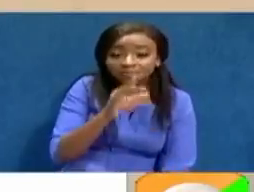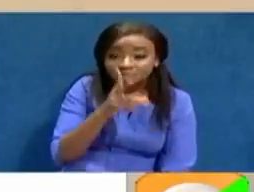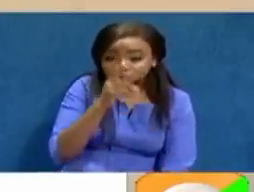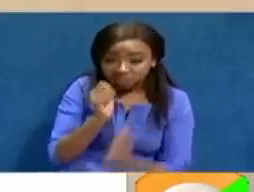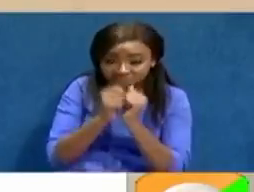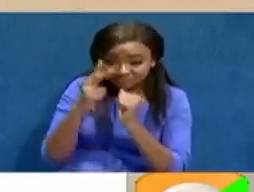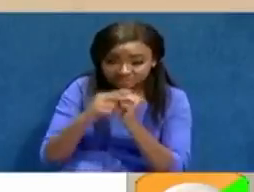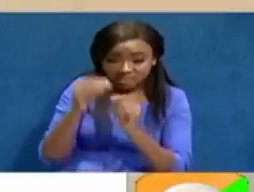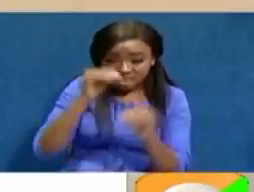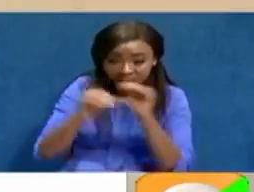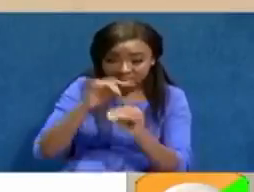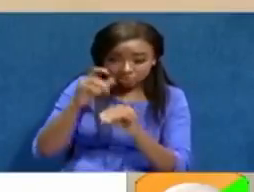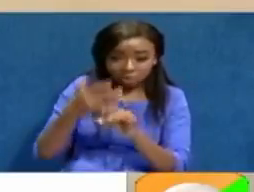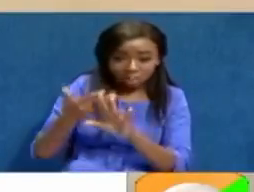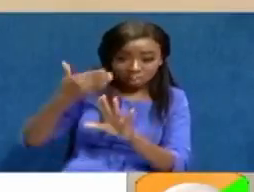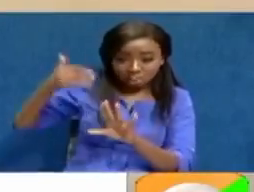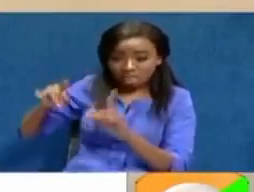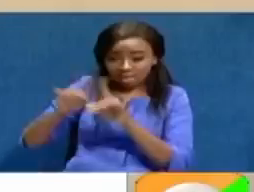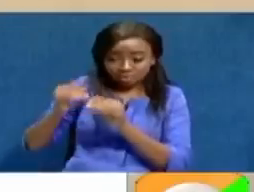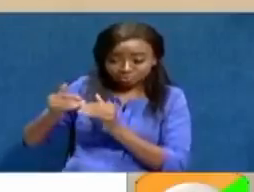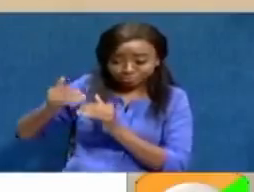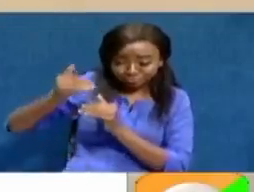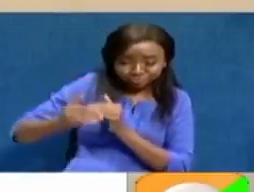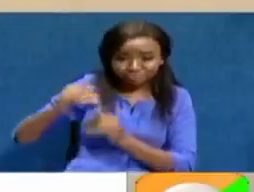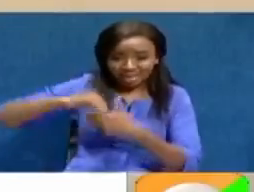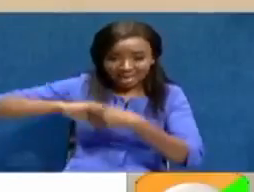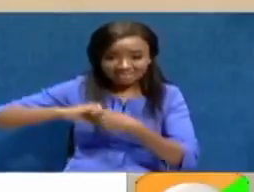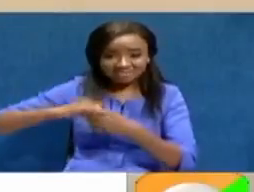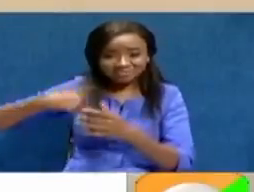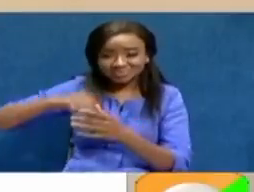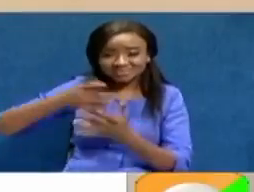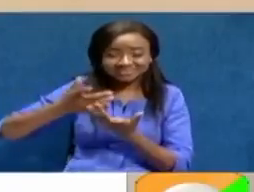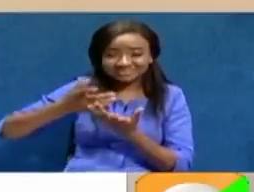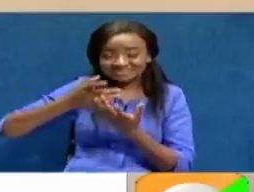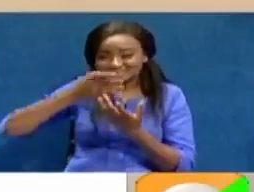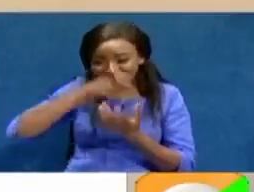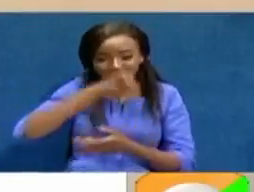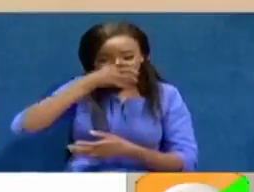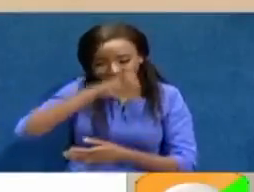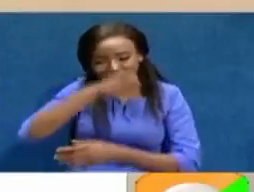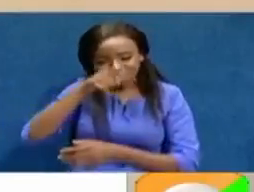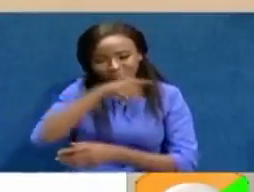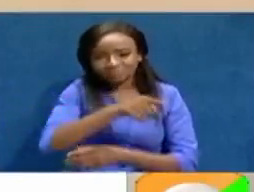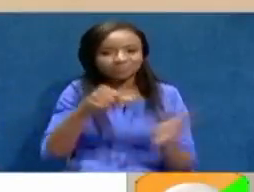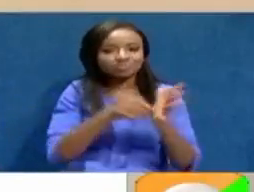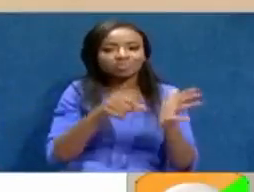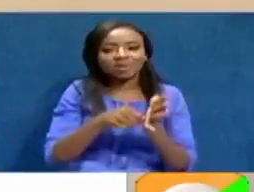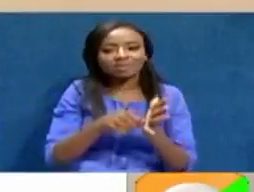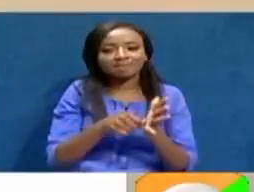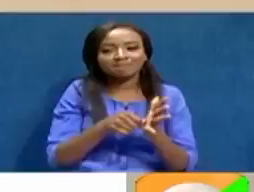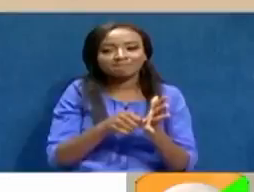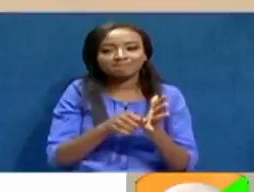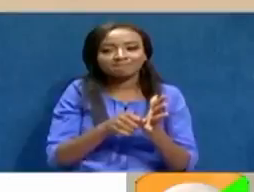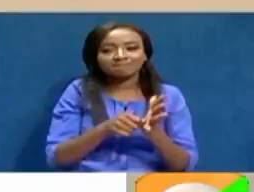2017 election fallout and the subsequent handshake, we seem to have swept the many issues bedeviling this body under the rug.